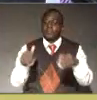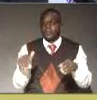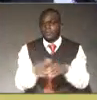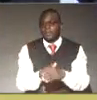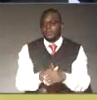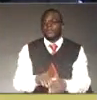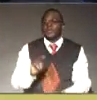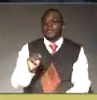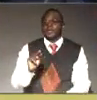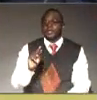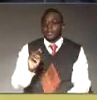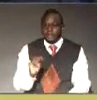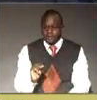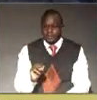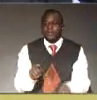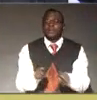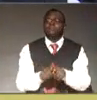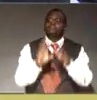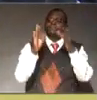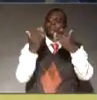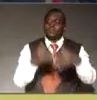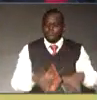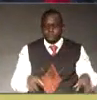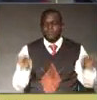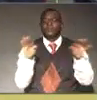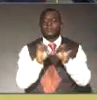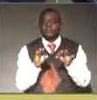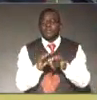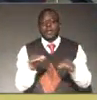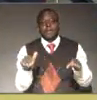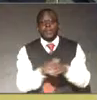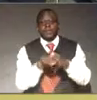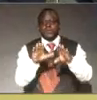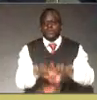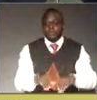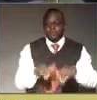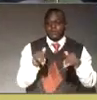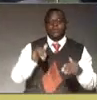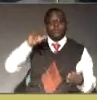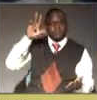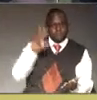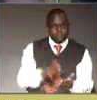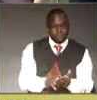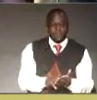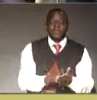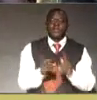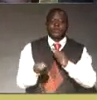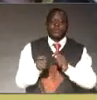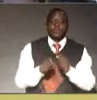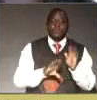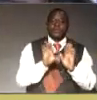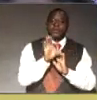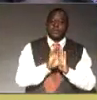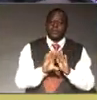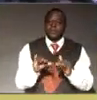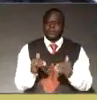NRM. I want to congratulate, most importantly, members of Parliament who passed this constitutional amendment, which,